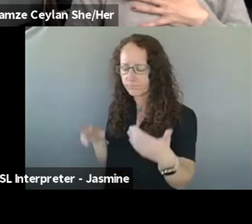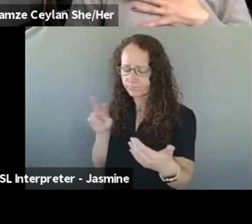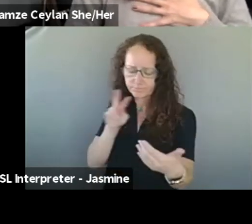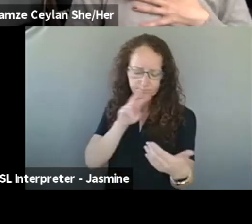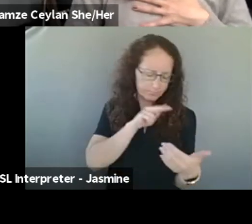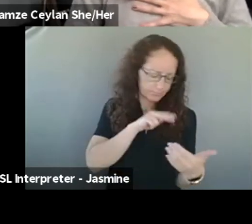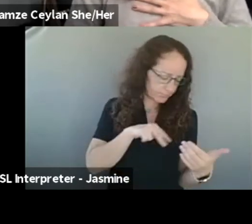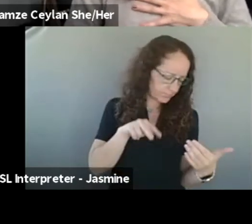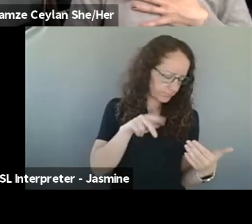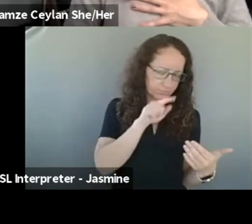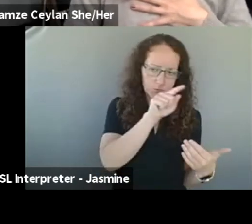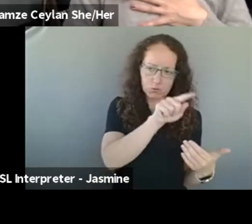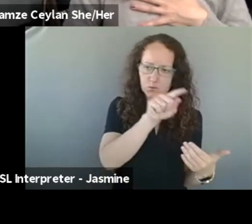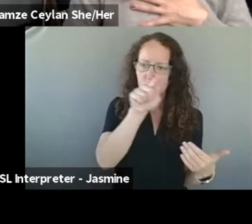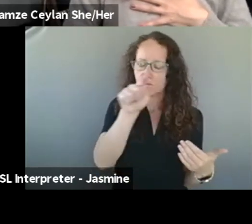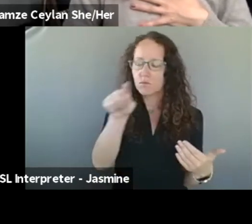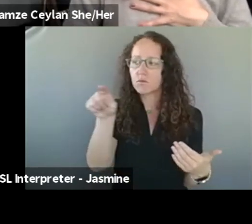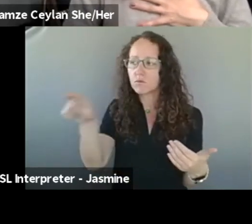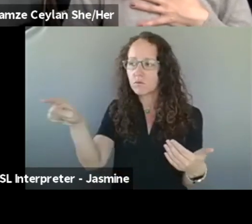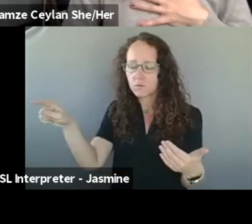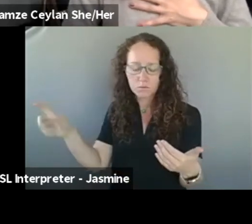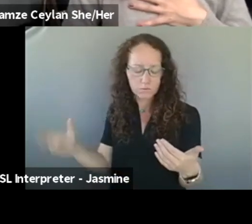space.